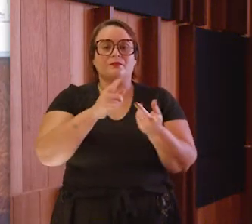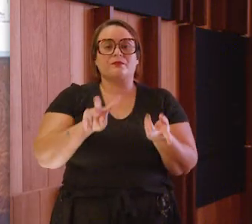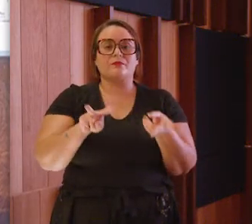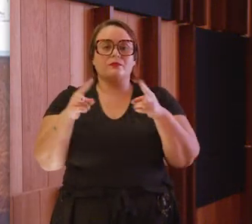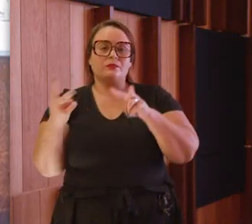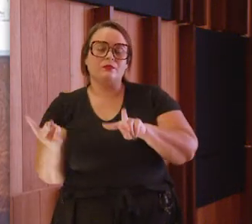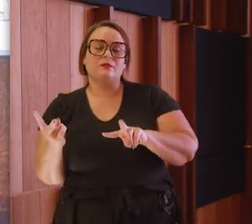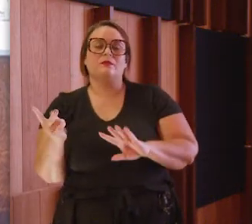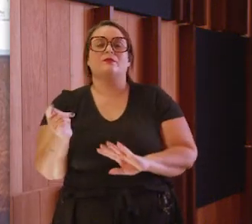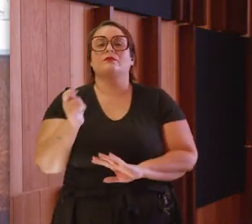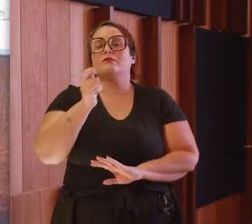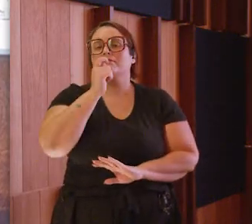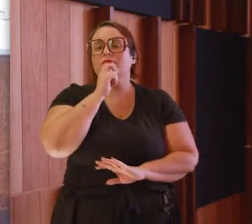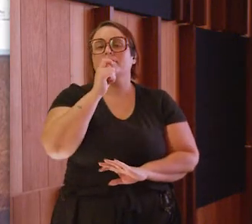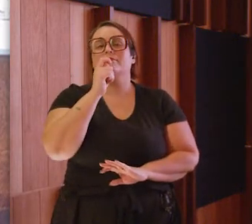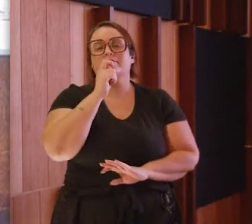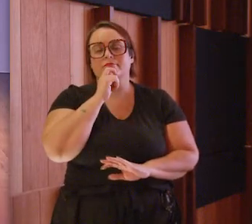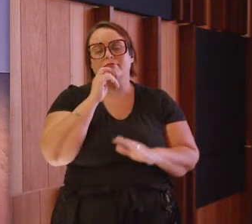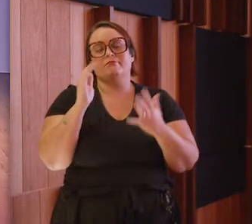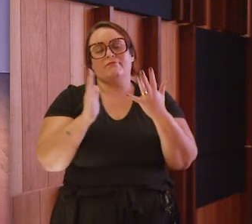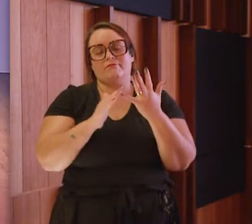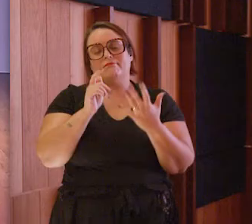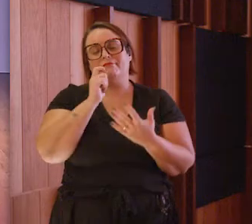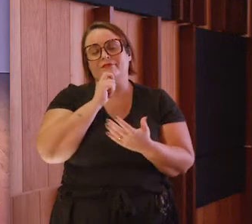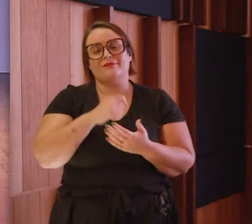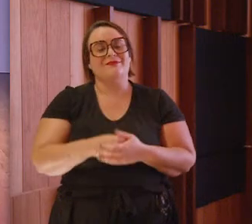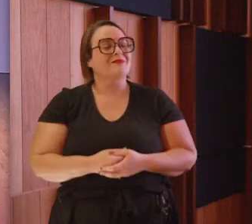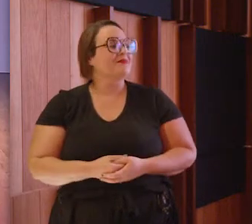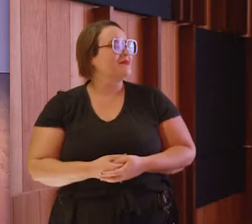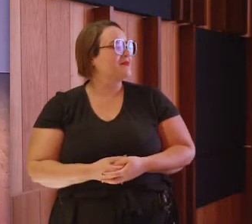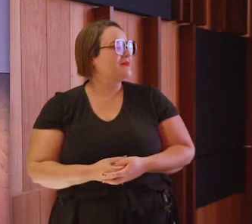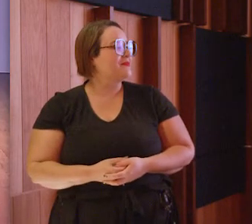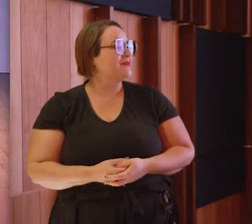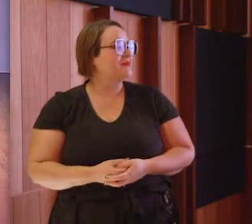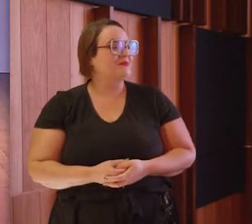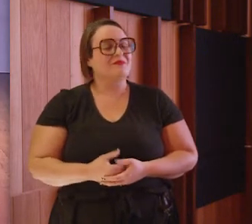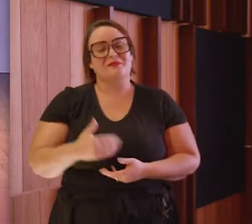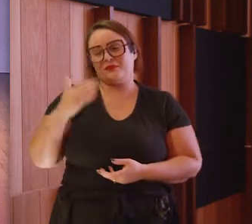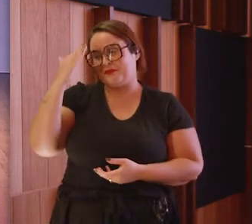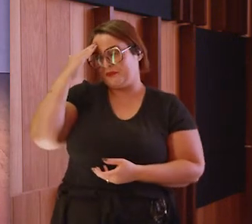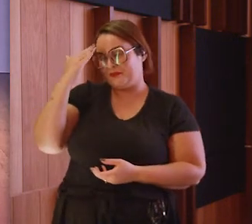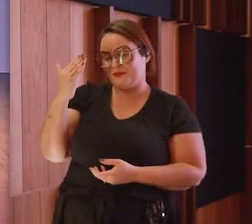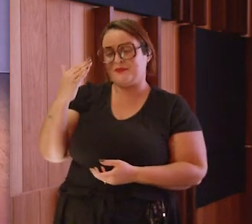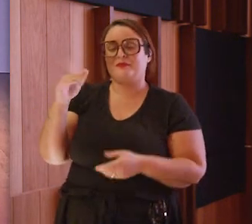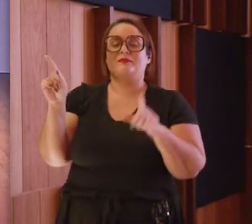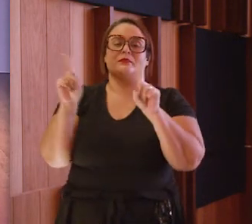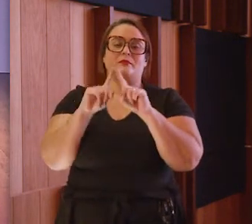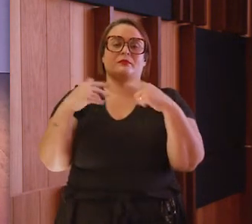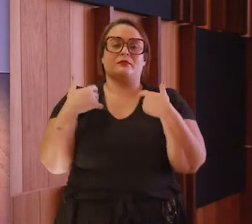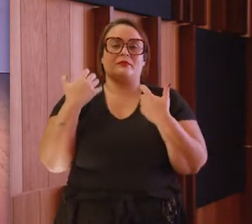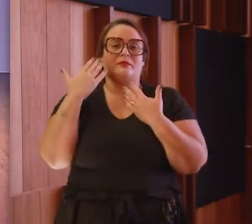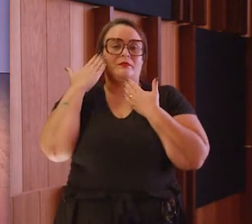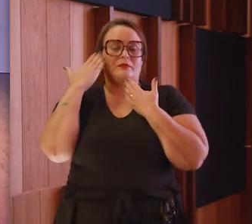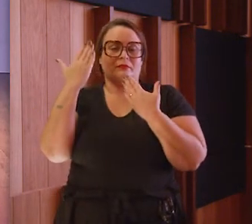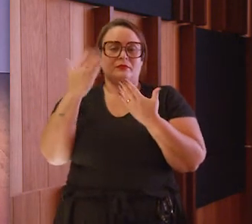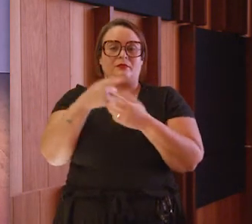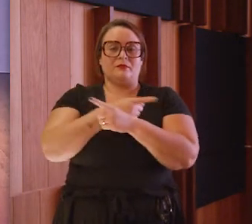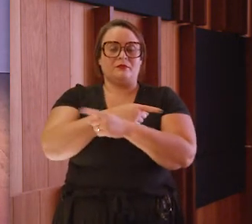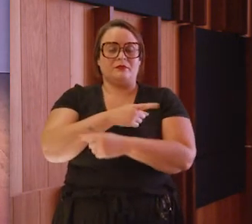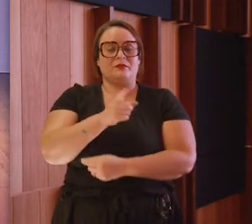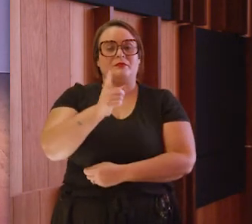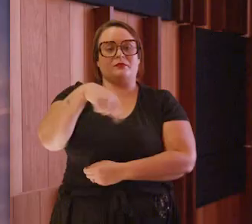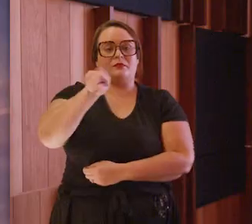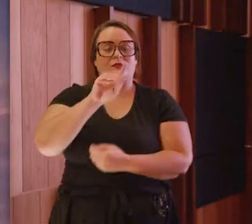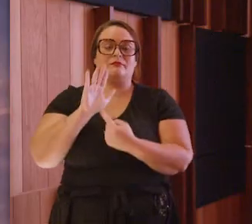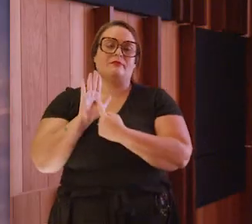day. Romero? Thanks, Michela. And thanks, guys, for the excellent presentations. Great way to kick off what we're going to dig into